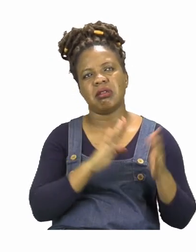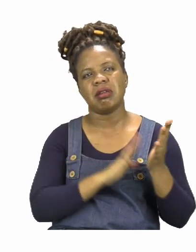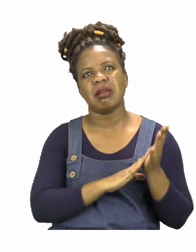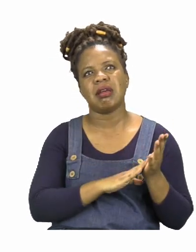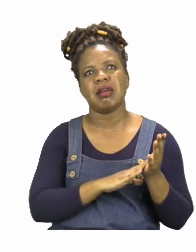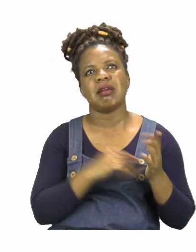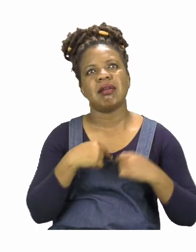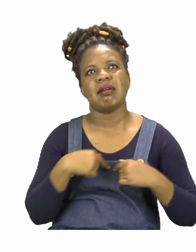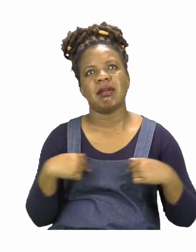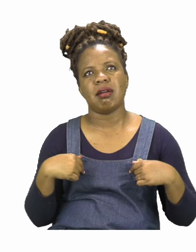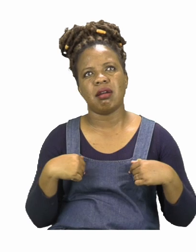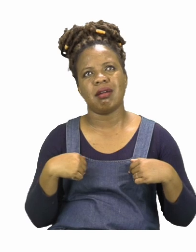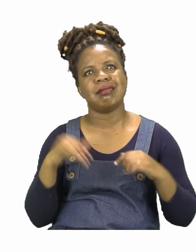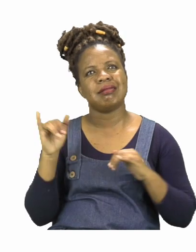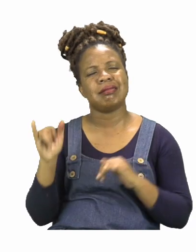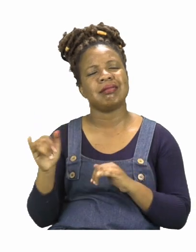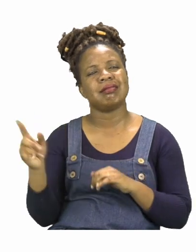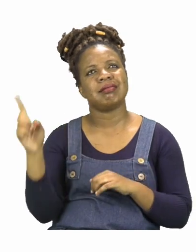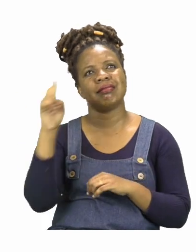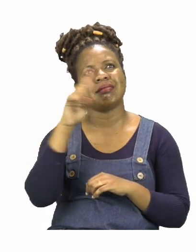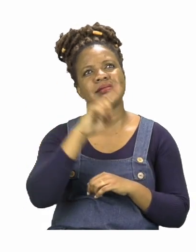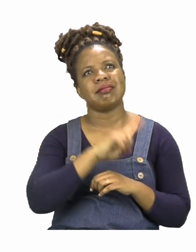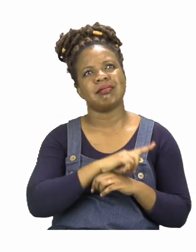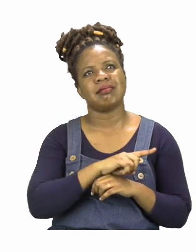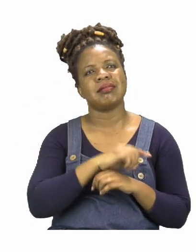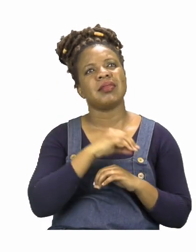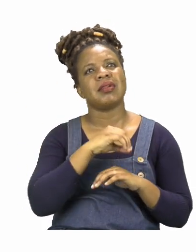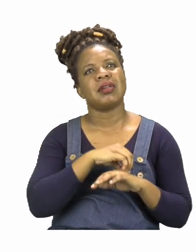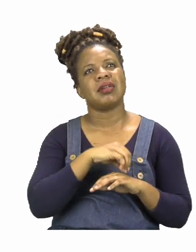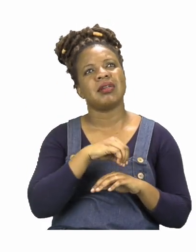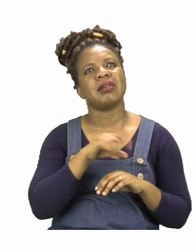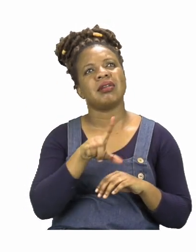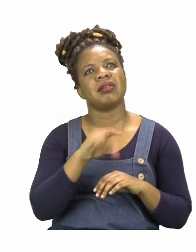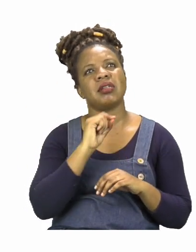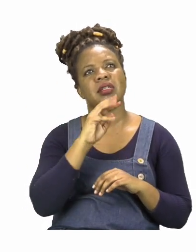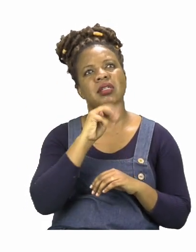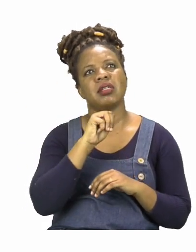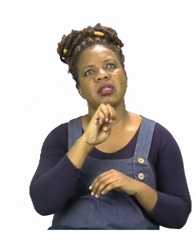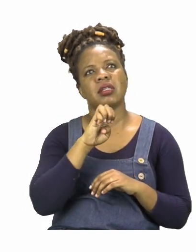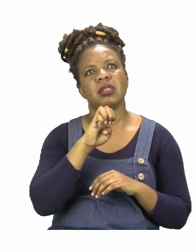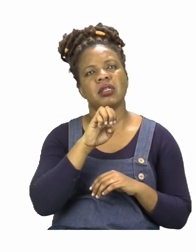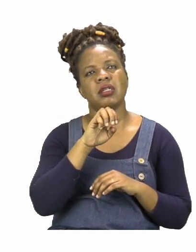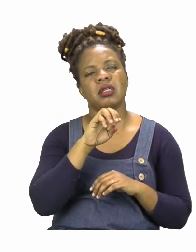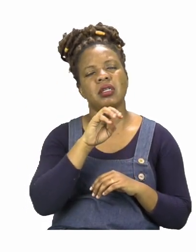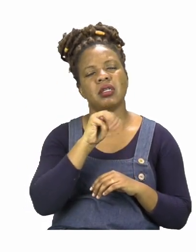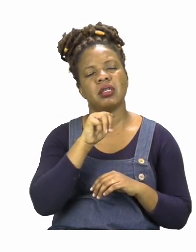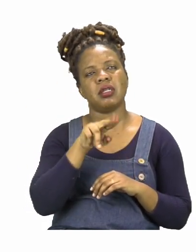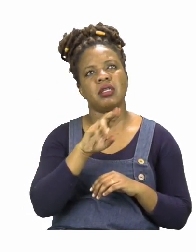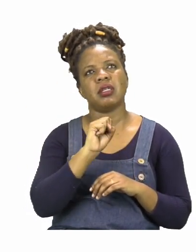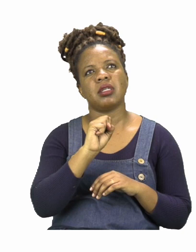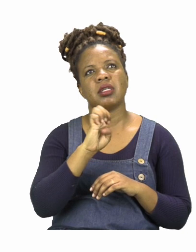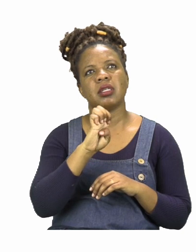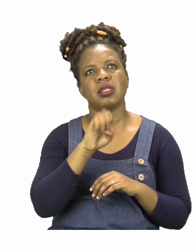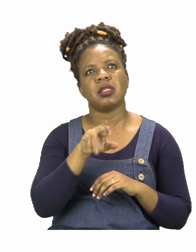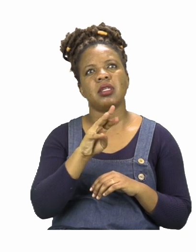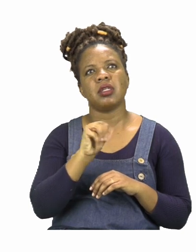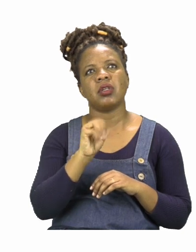Yesterday, Betty and I spent the day at the Museum of